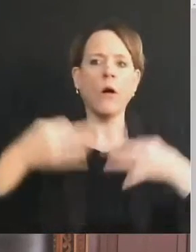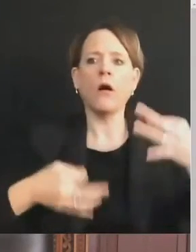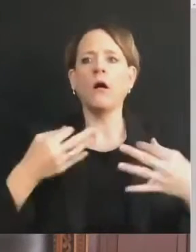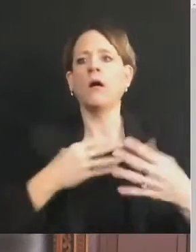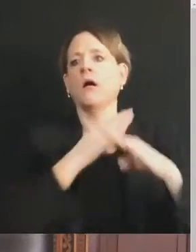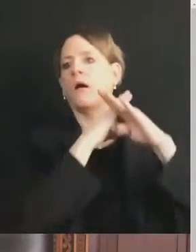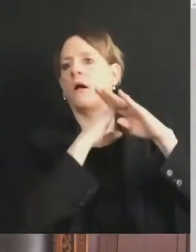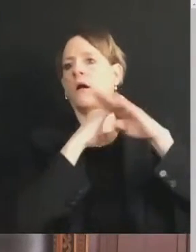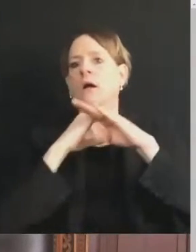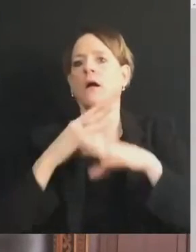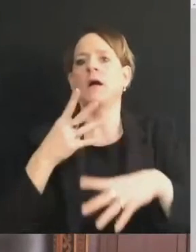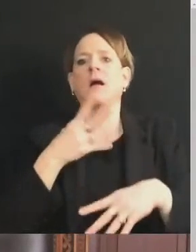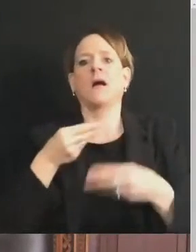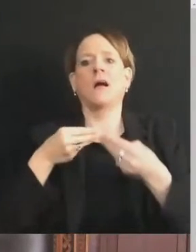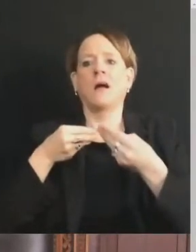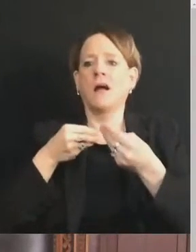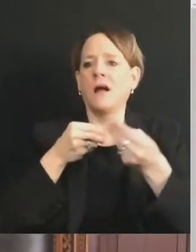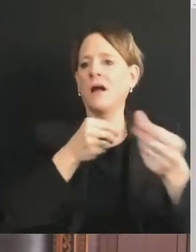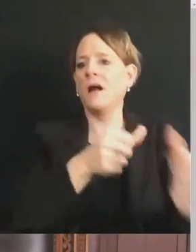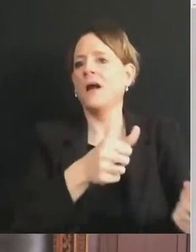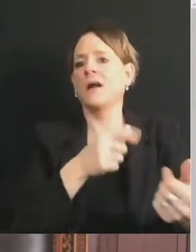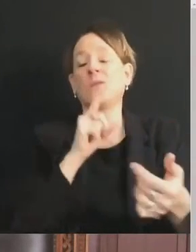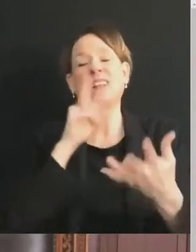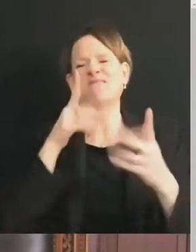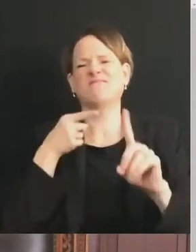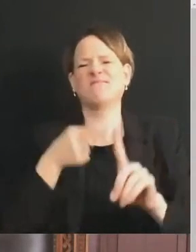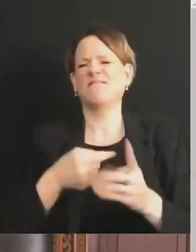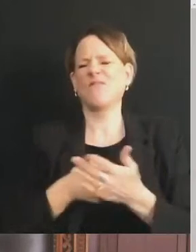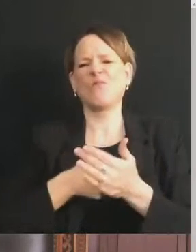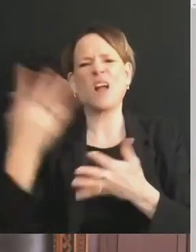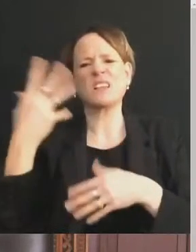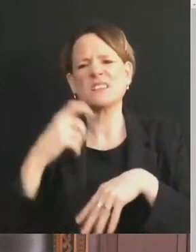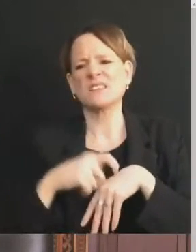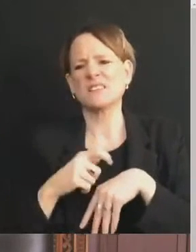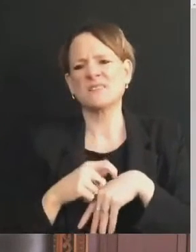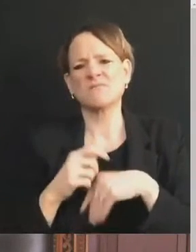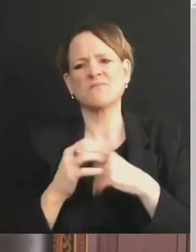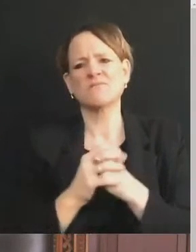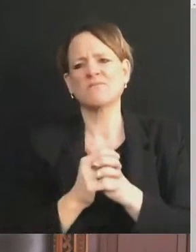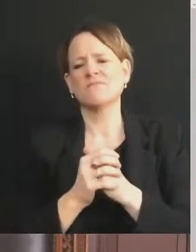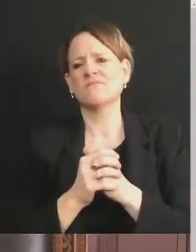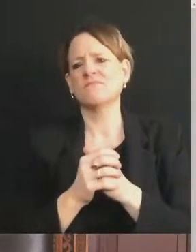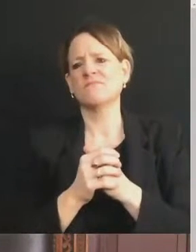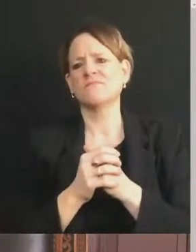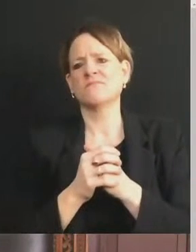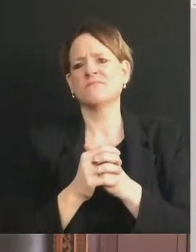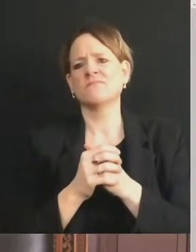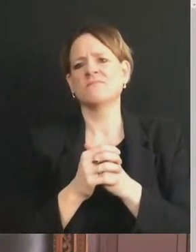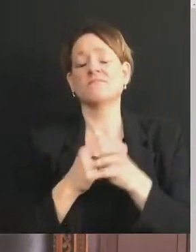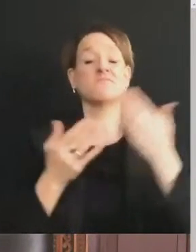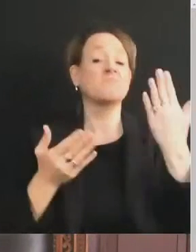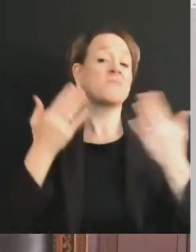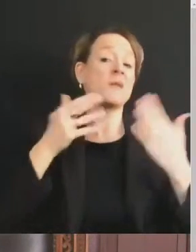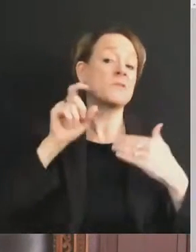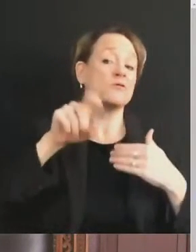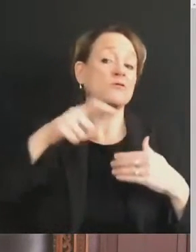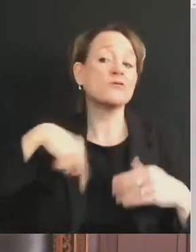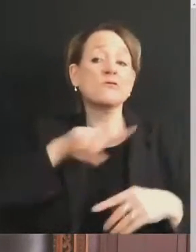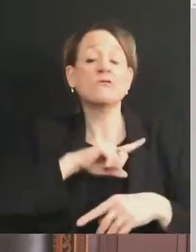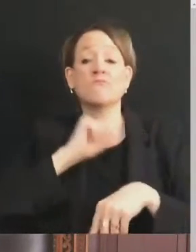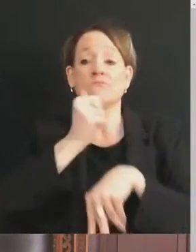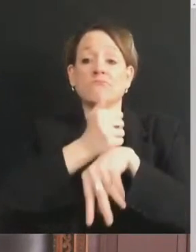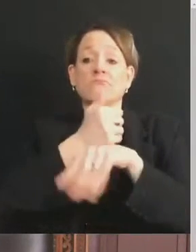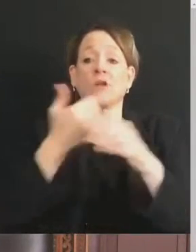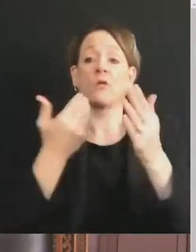something as far as passing a law around, some legislation around these things. Certainly,